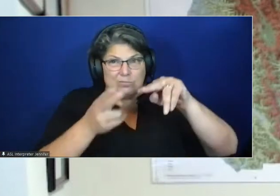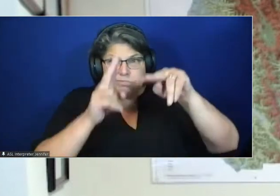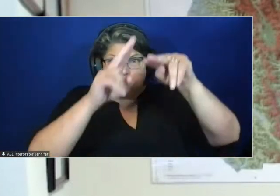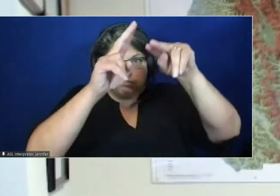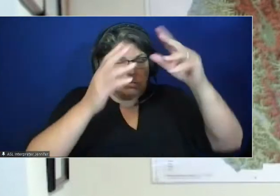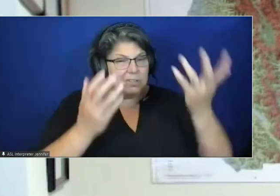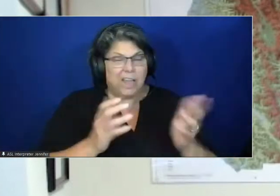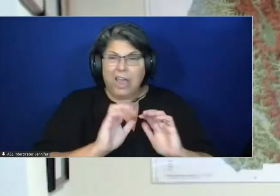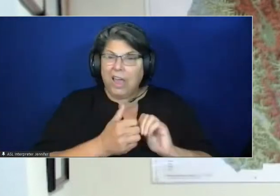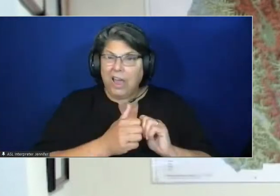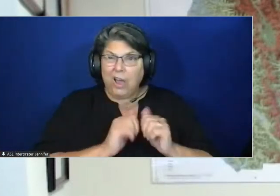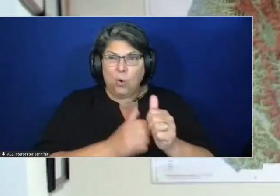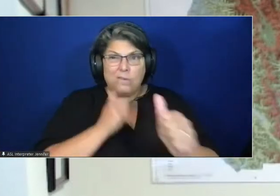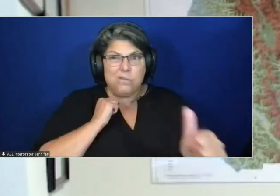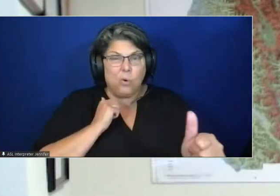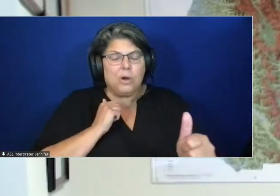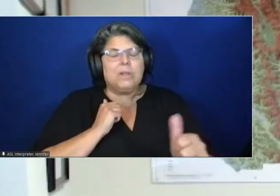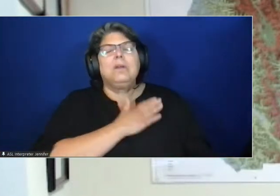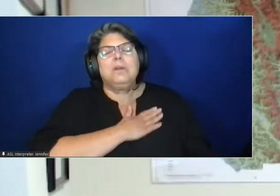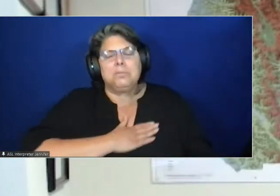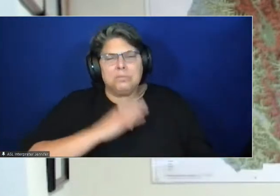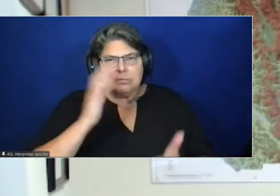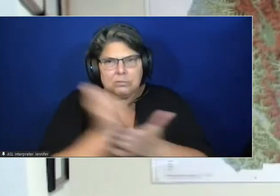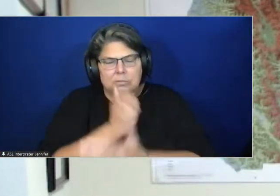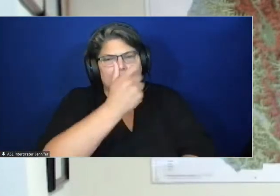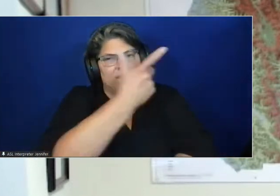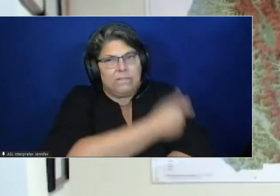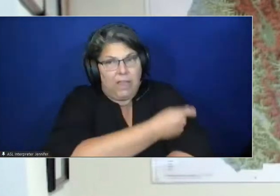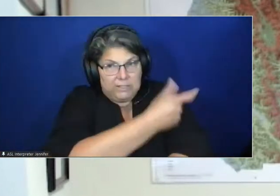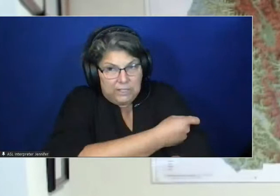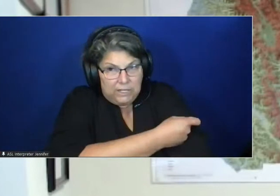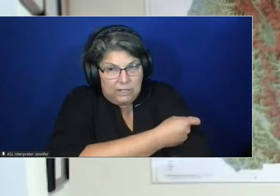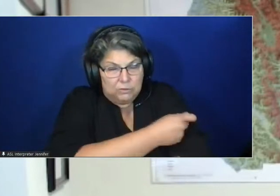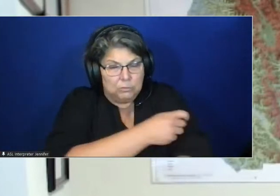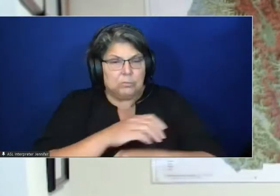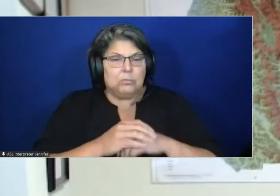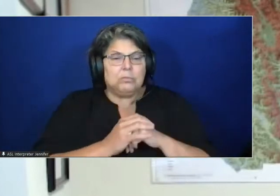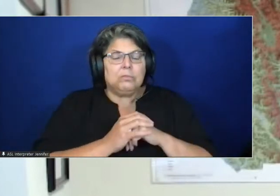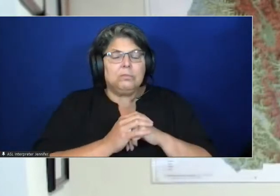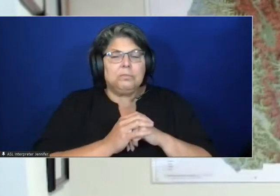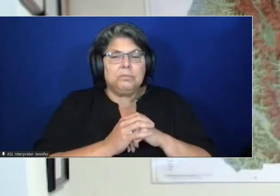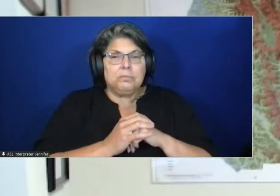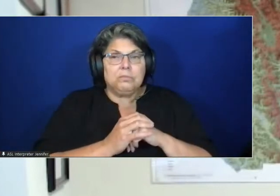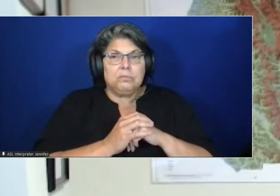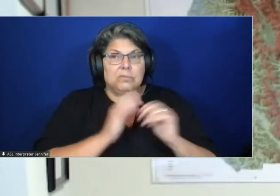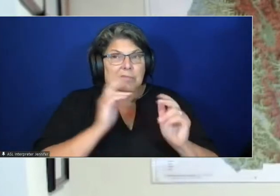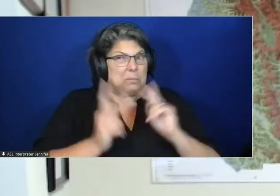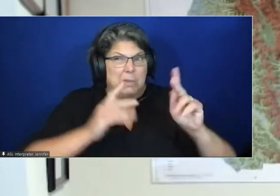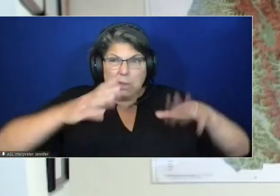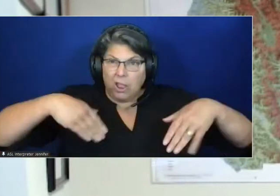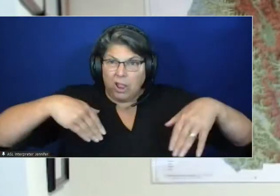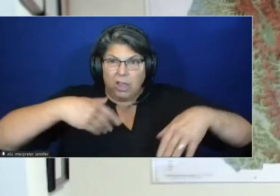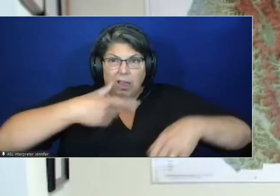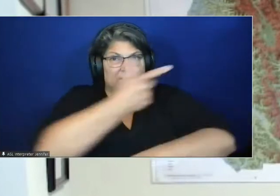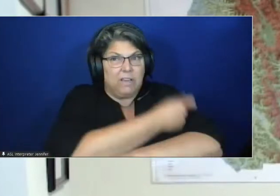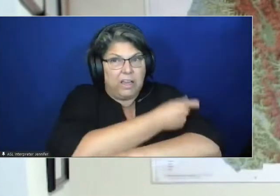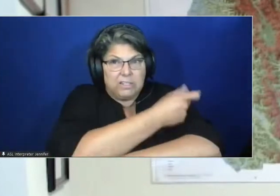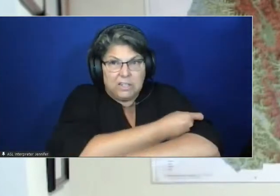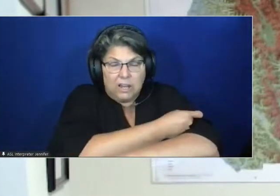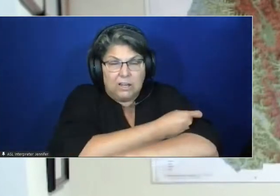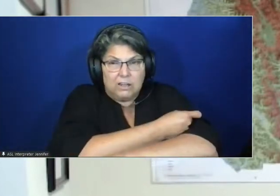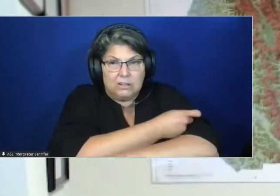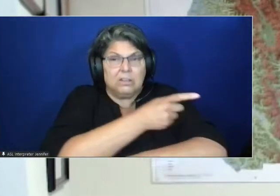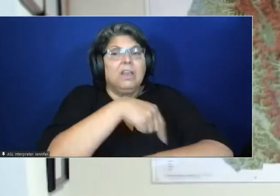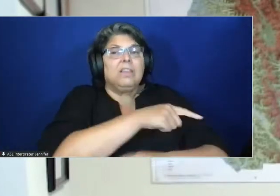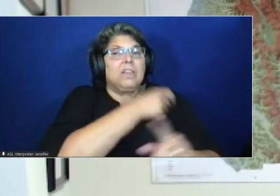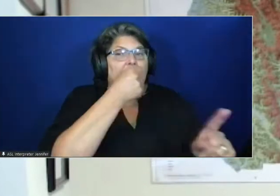is with really making use of the vaccines. It is those people who are unvaccinated are getting